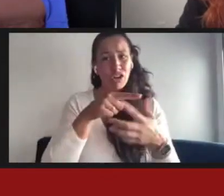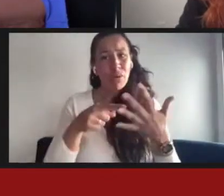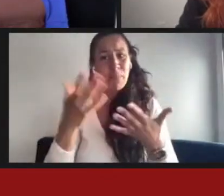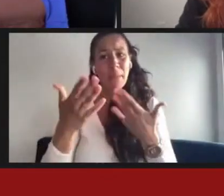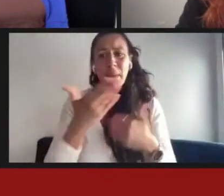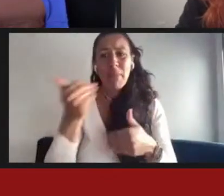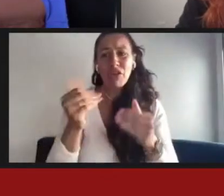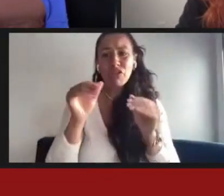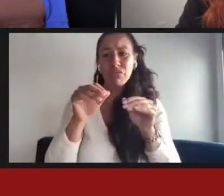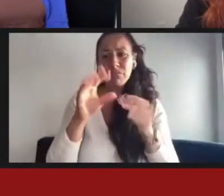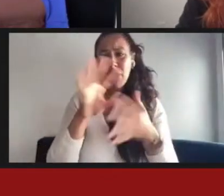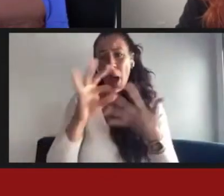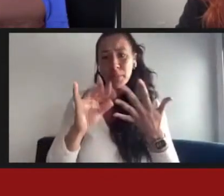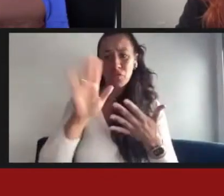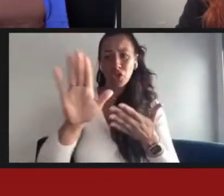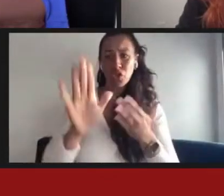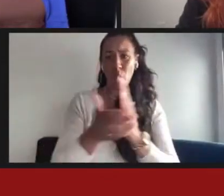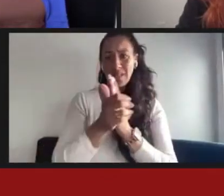option for your skill set.